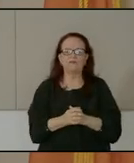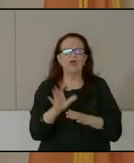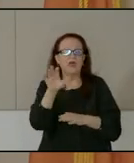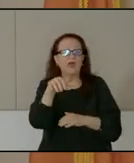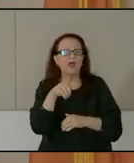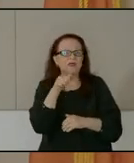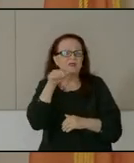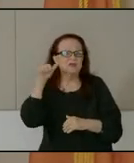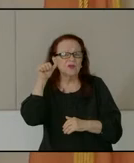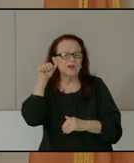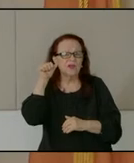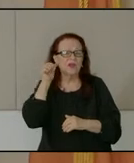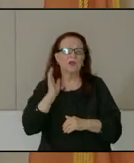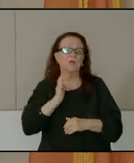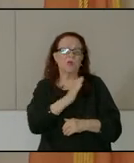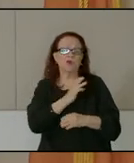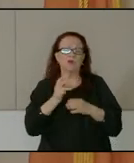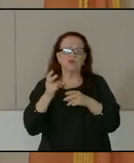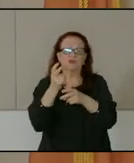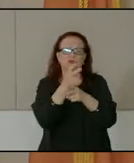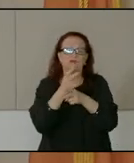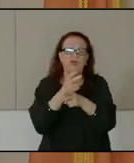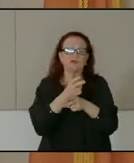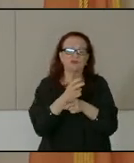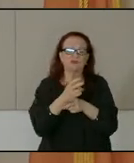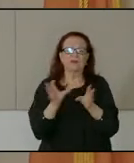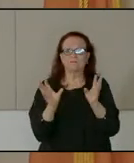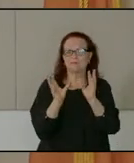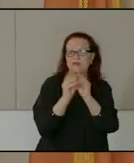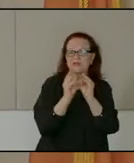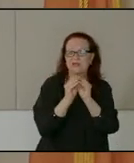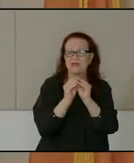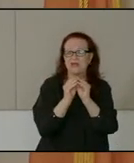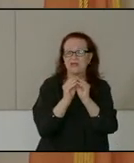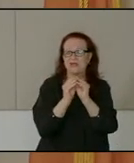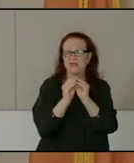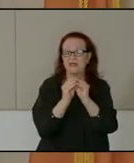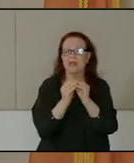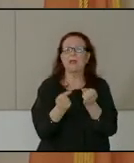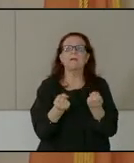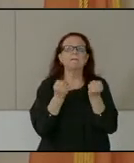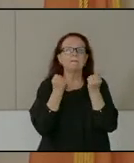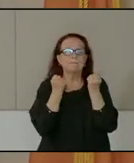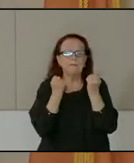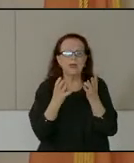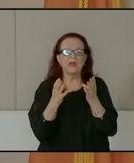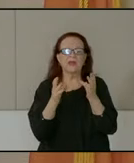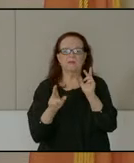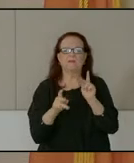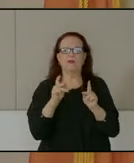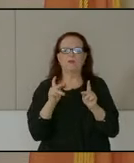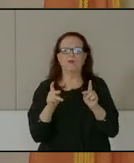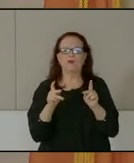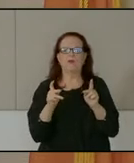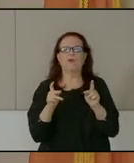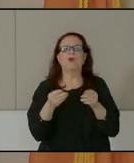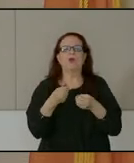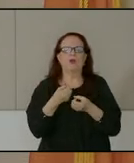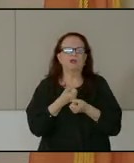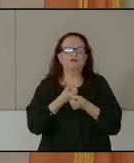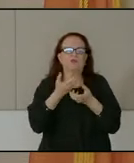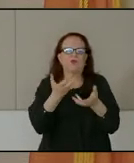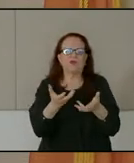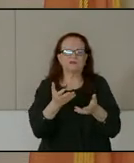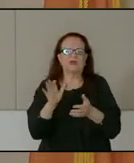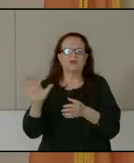Yesterday at our Board of Supervisors meeting, we received many expressions of public support and stories from residents here in Orange